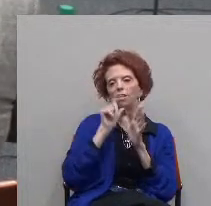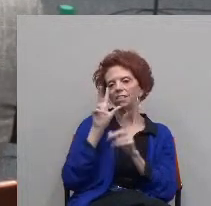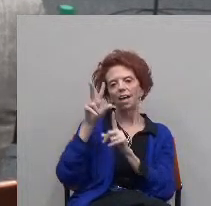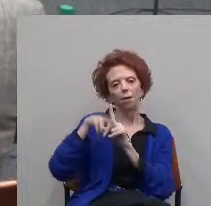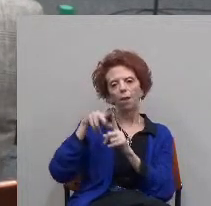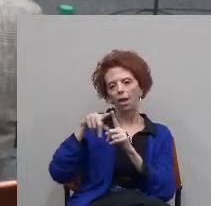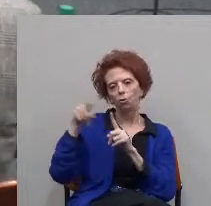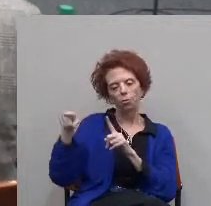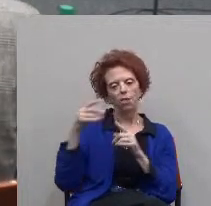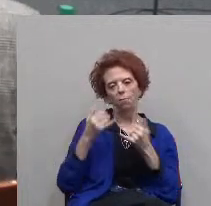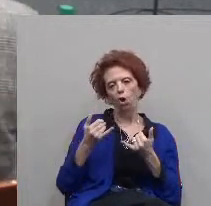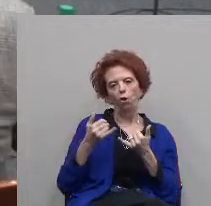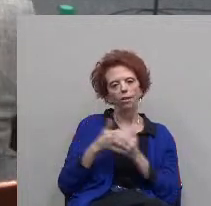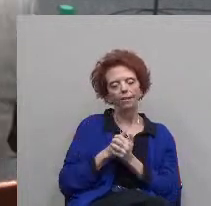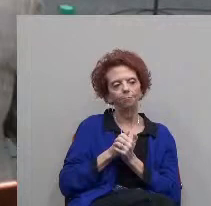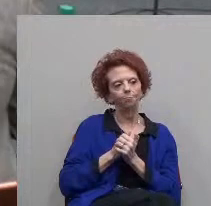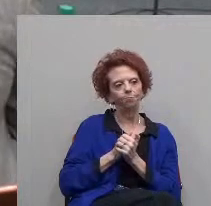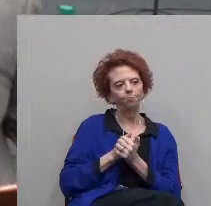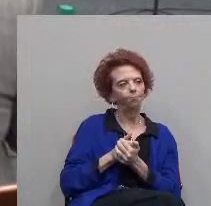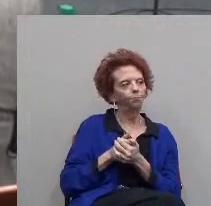currently.